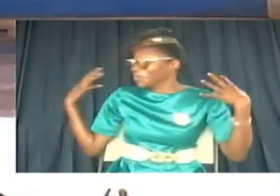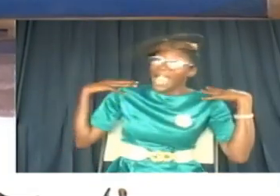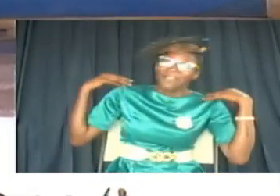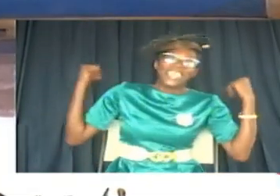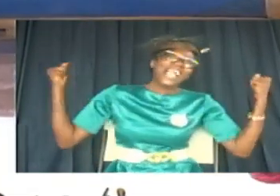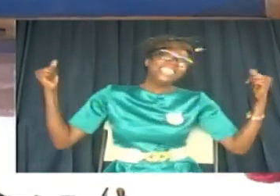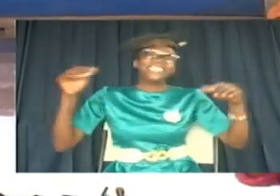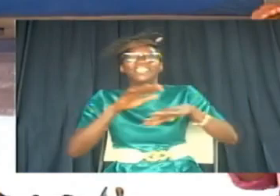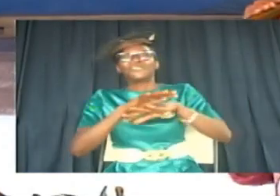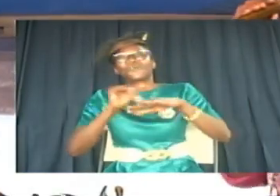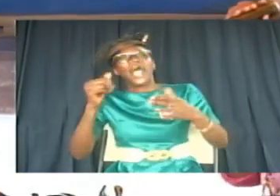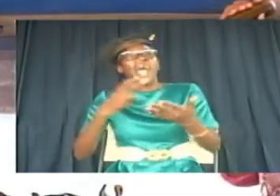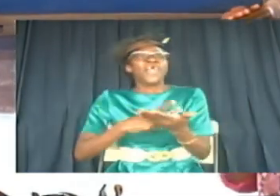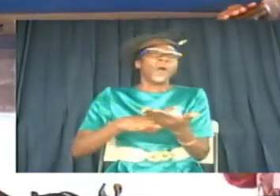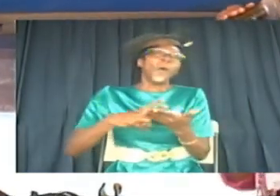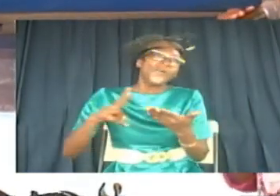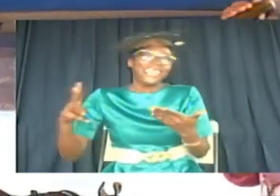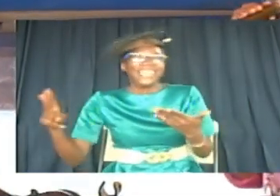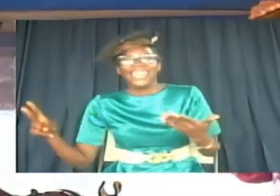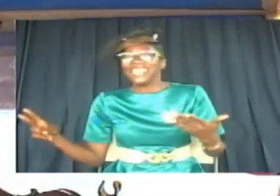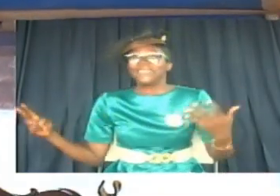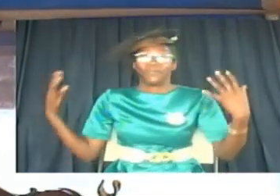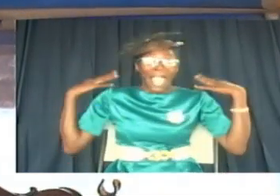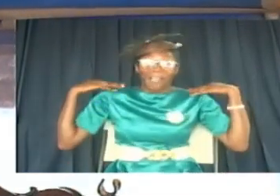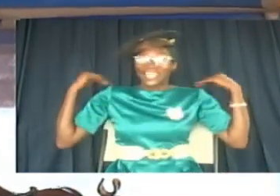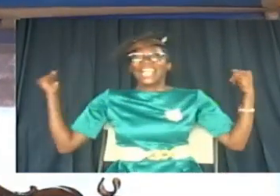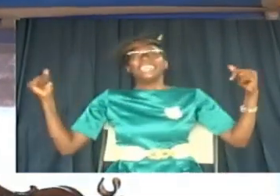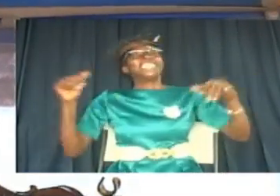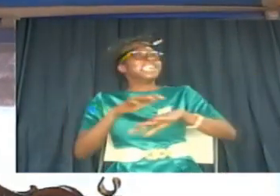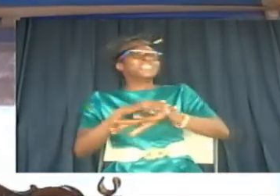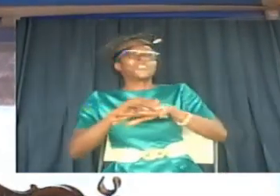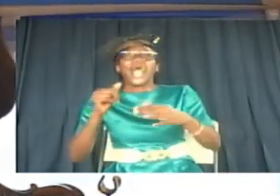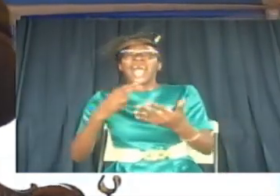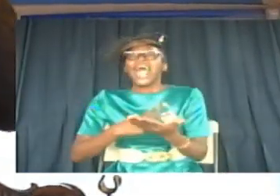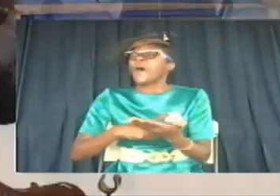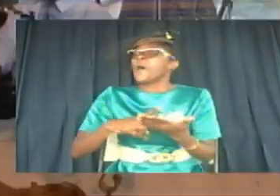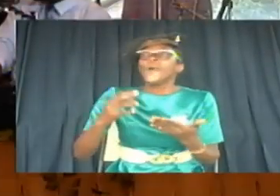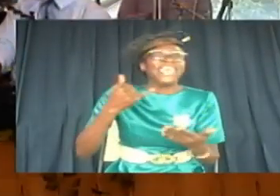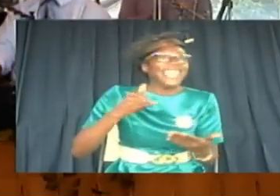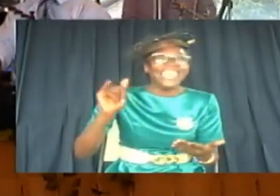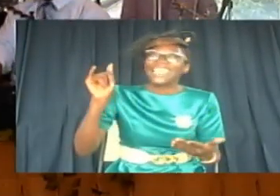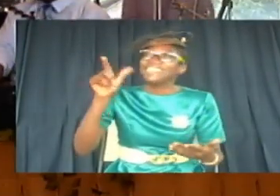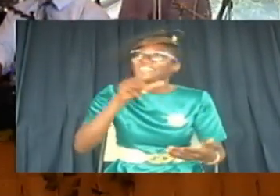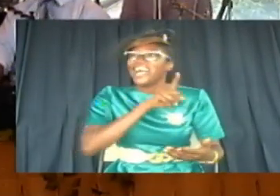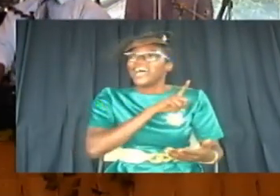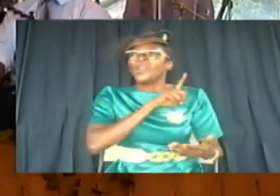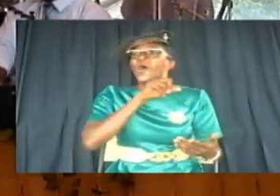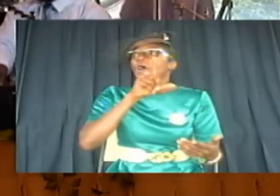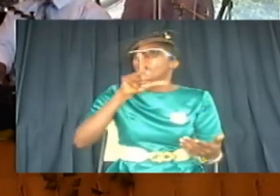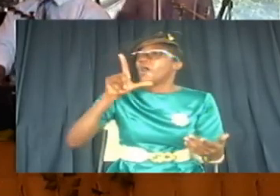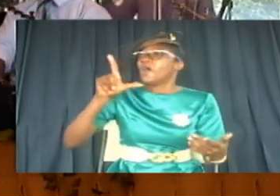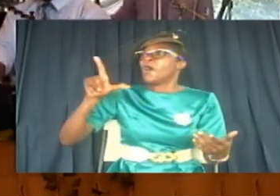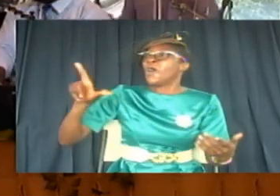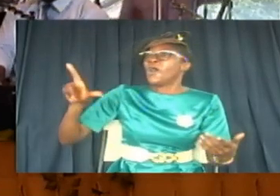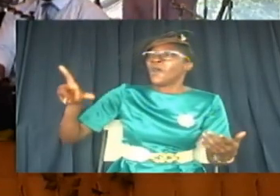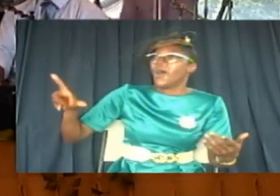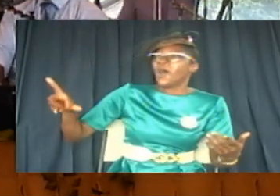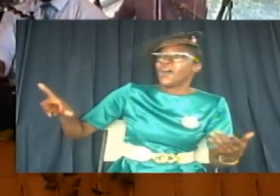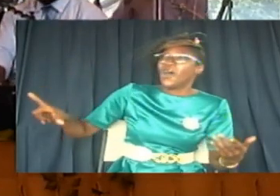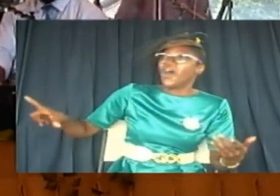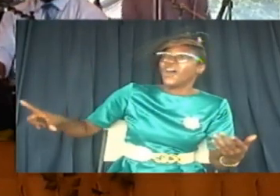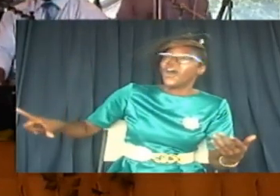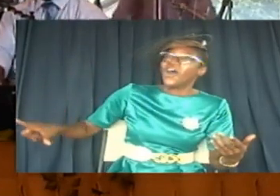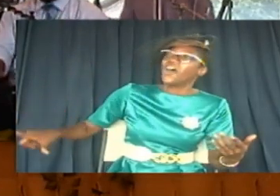Hallelujah. The angels cried holy. The angels cried holy. The angels cried holy is the Lord.